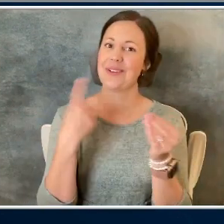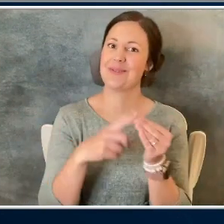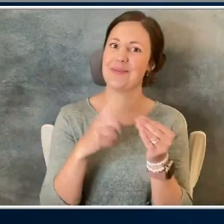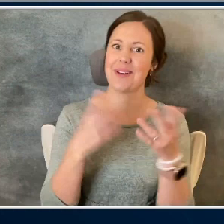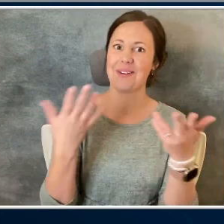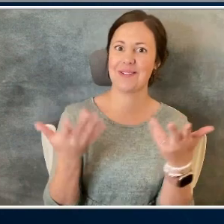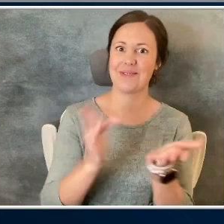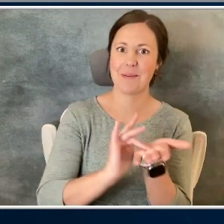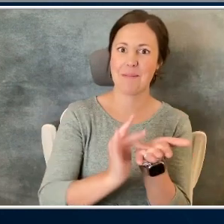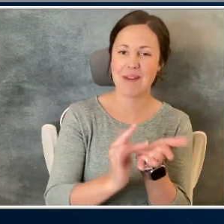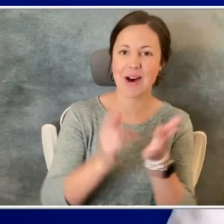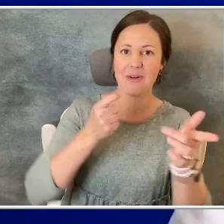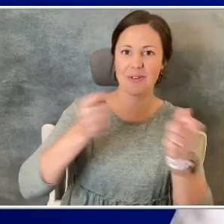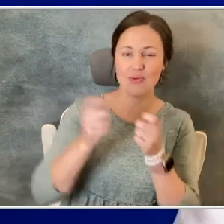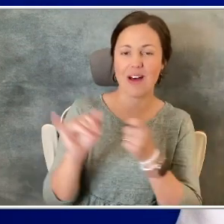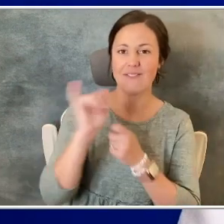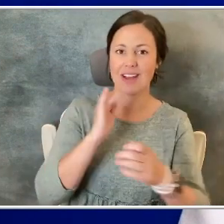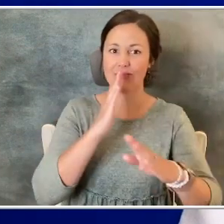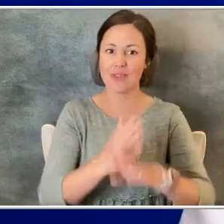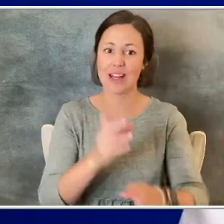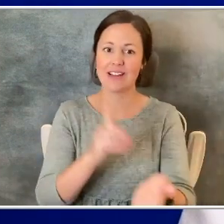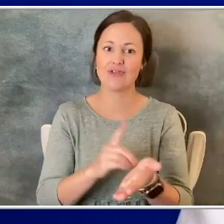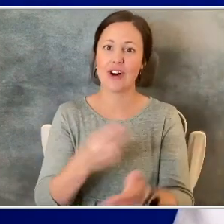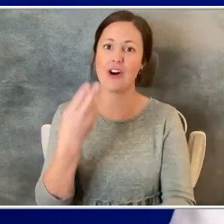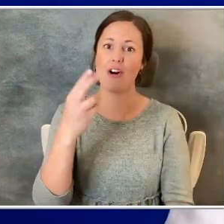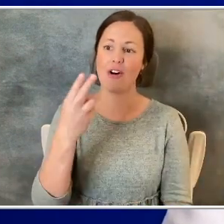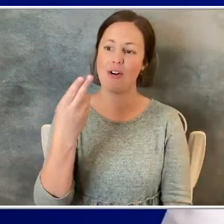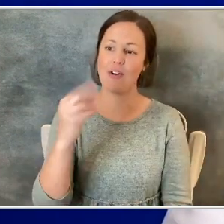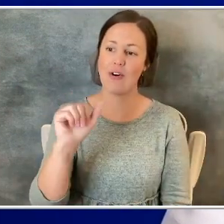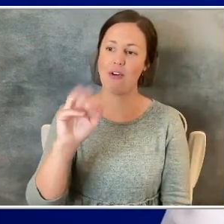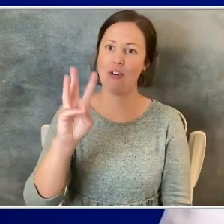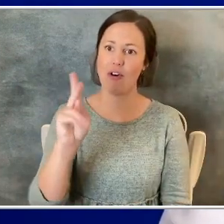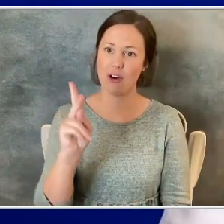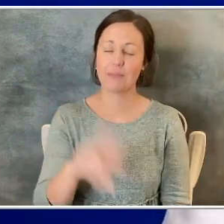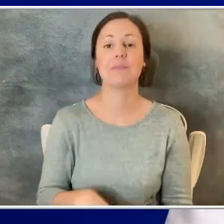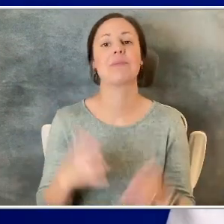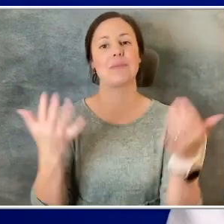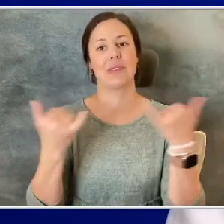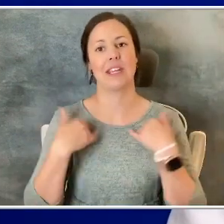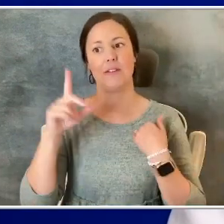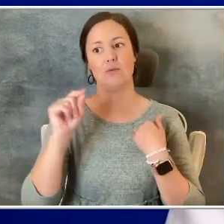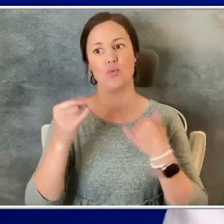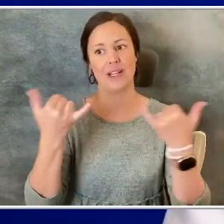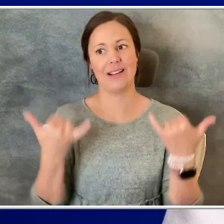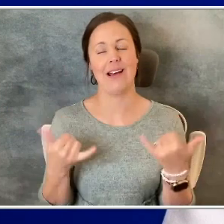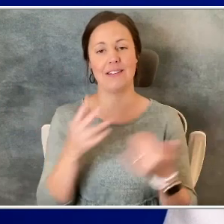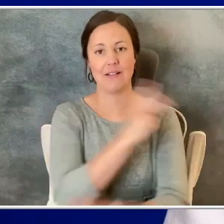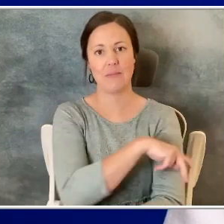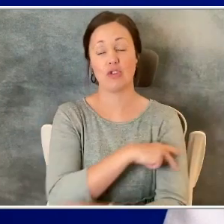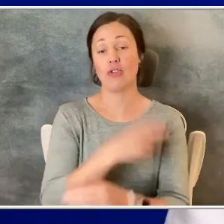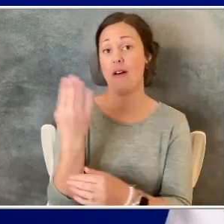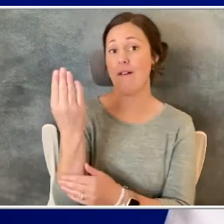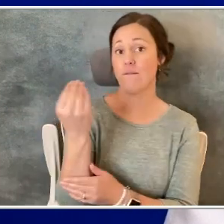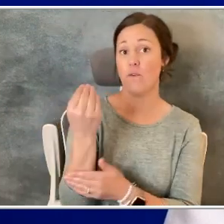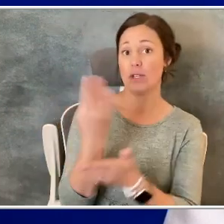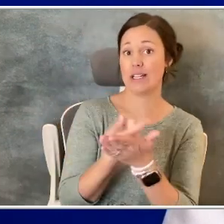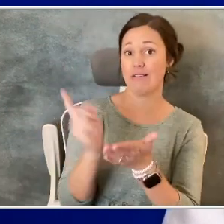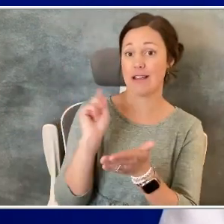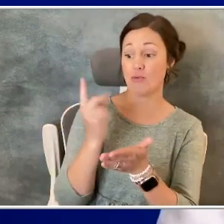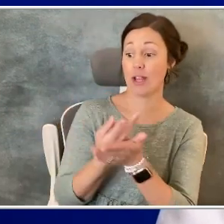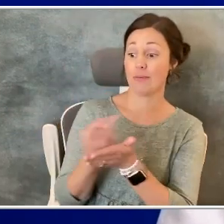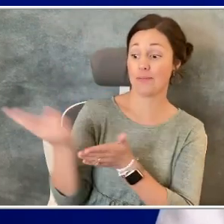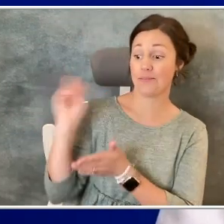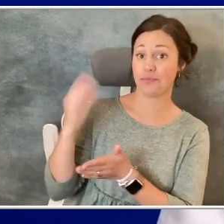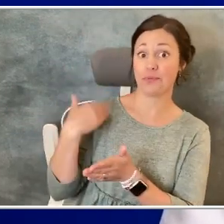Hey, yeah, Steve, we have 20 this week, 20 active patients. We had 14 last week, 22 the week before, so we were going